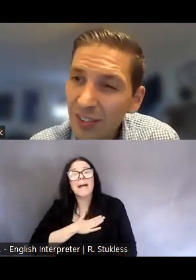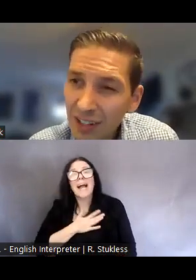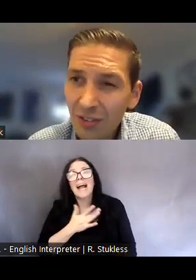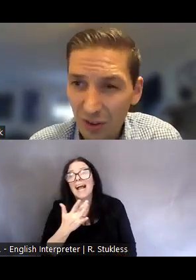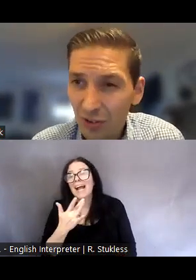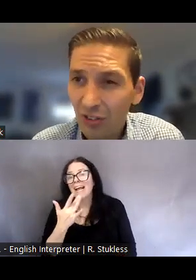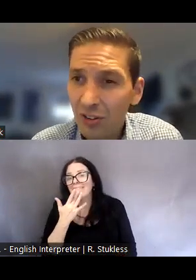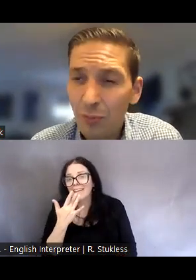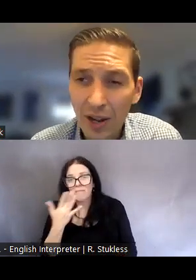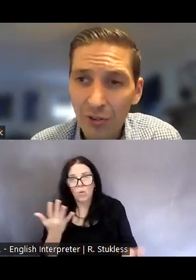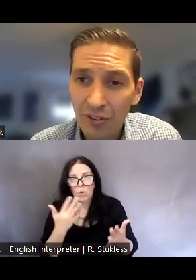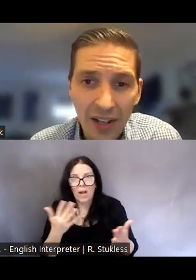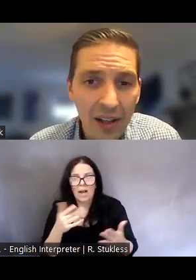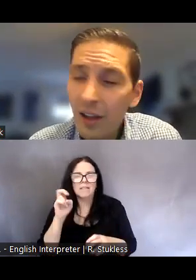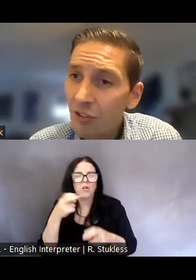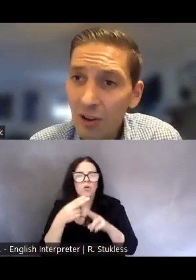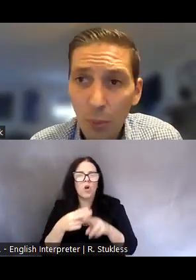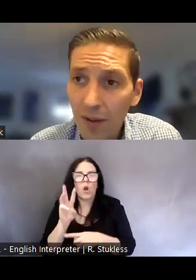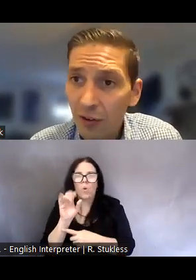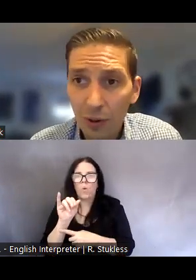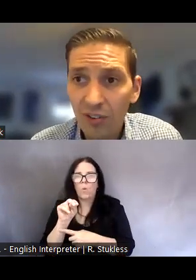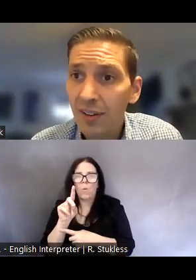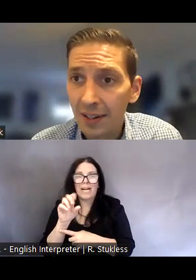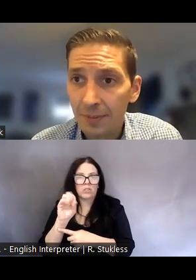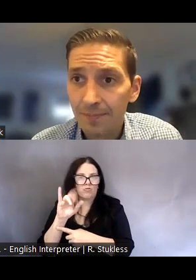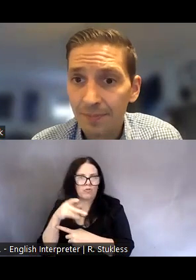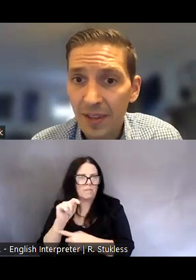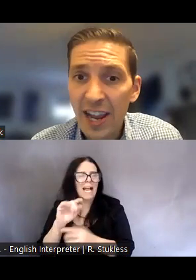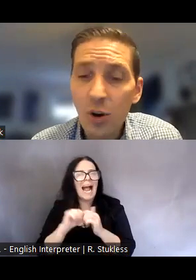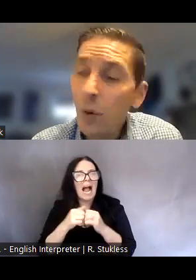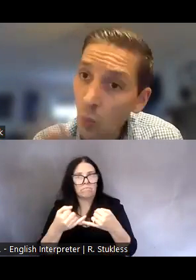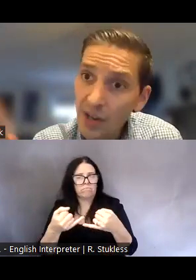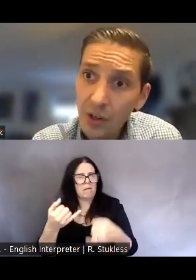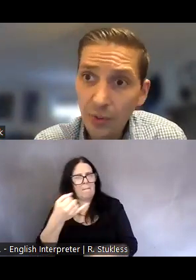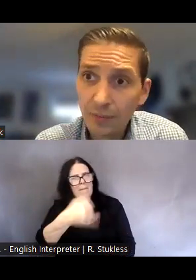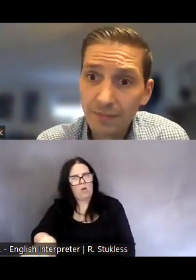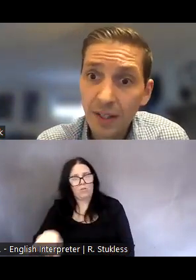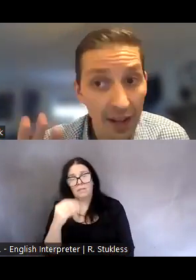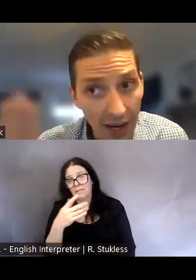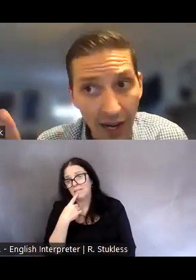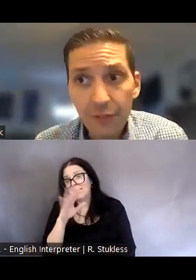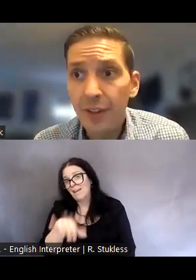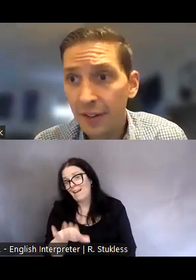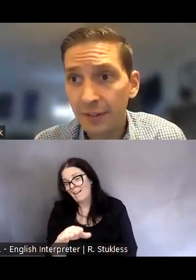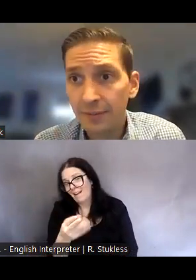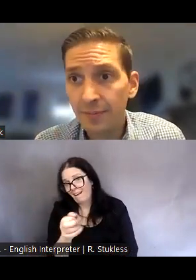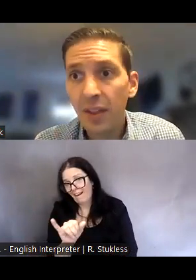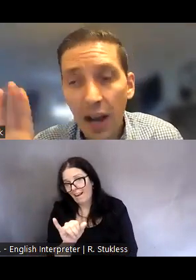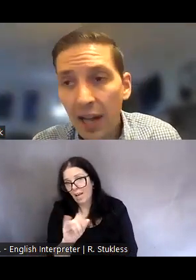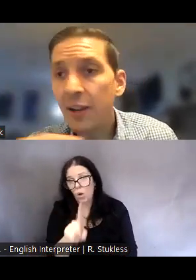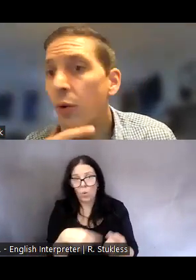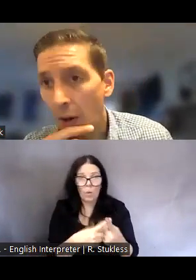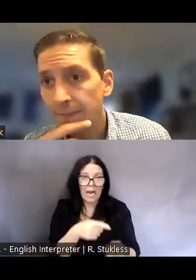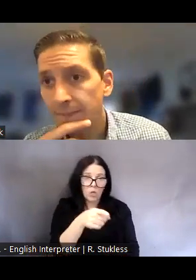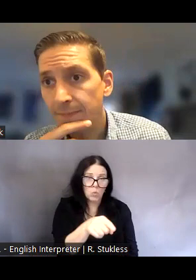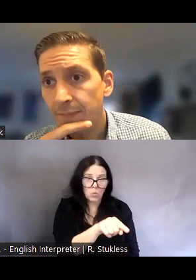Again, try to set those limits, or set those boundaries. A simple way of expressing need. Hey, you know what? When I feel,